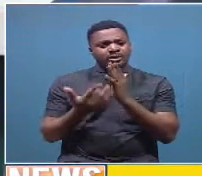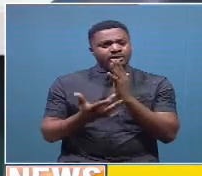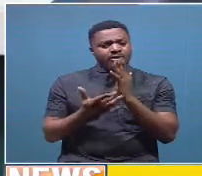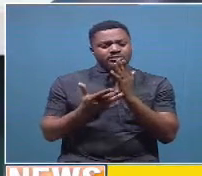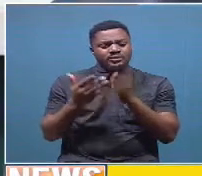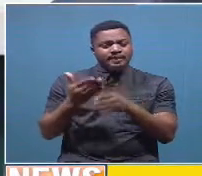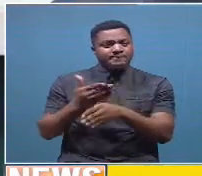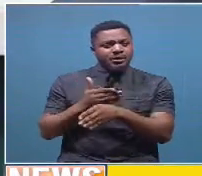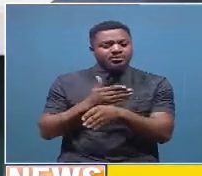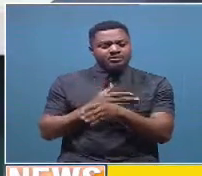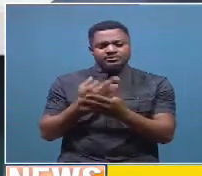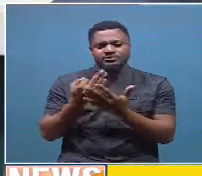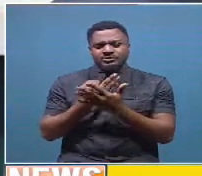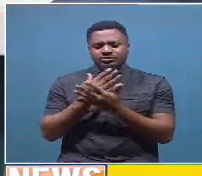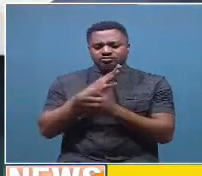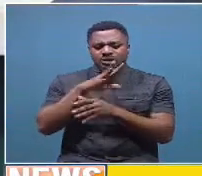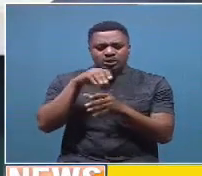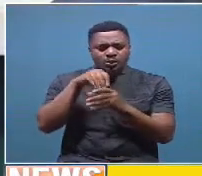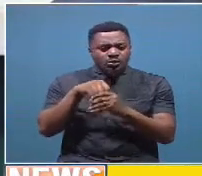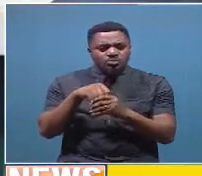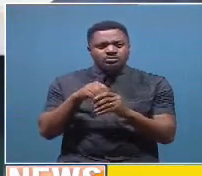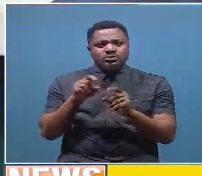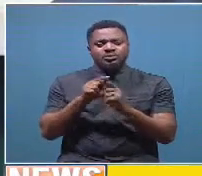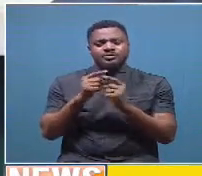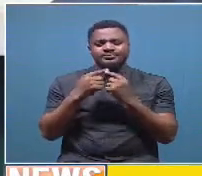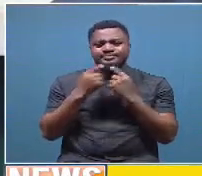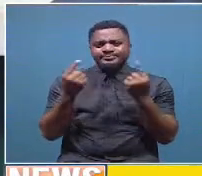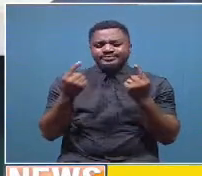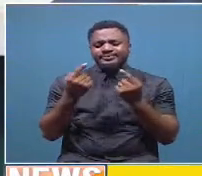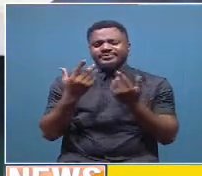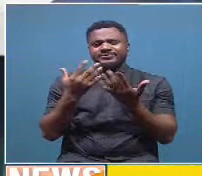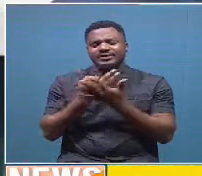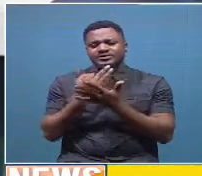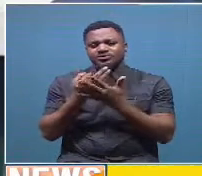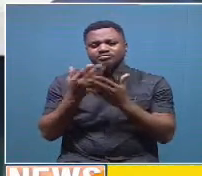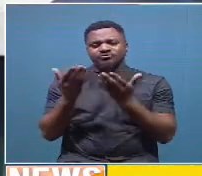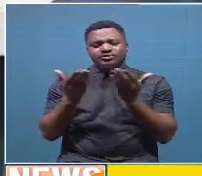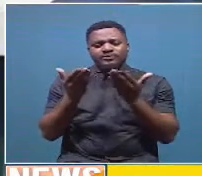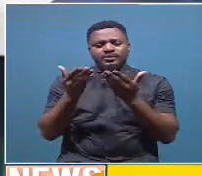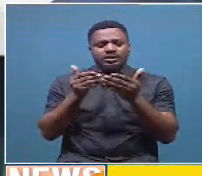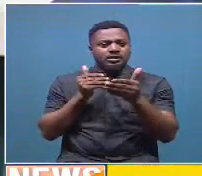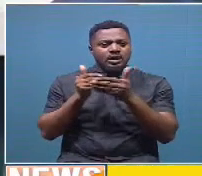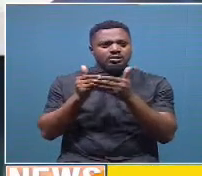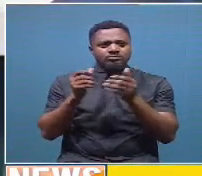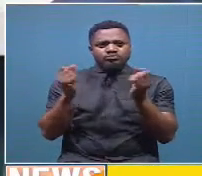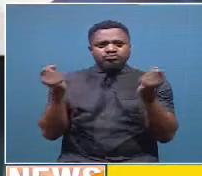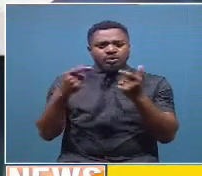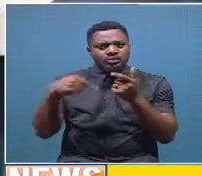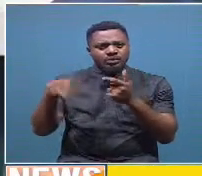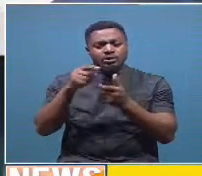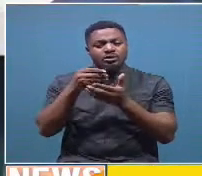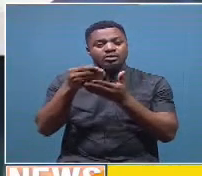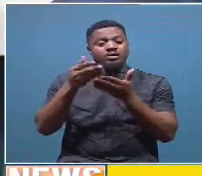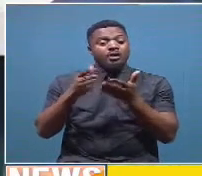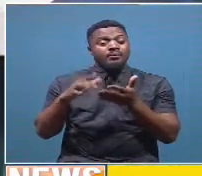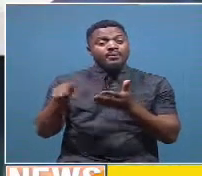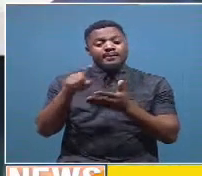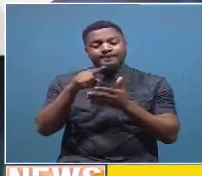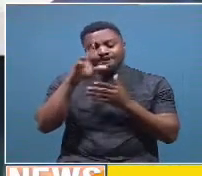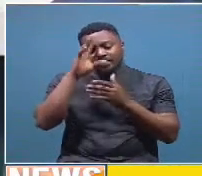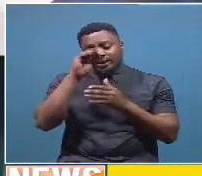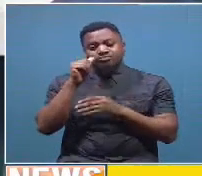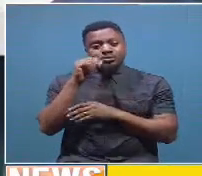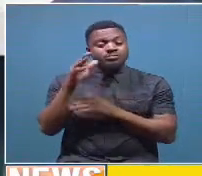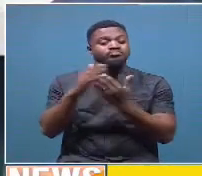improves financial inclusion and also brings financial services even closer and more convenient to the man on